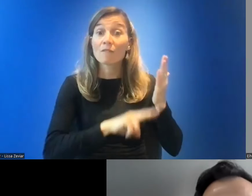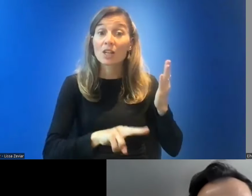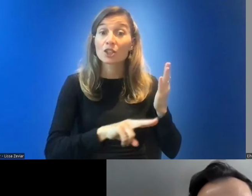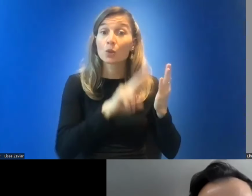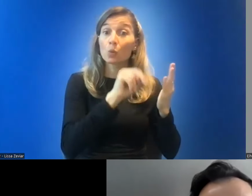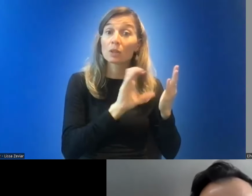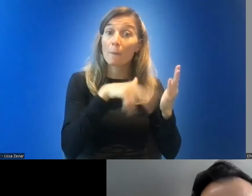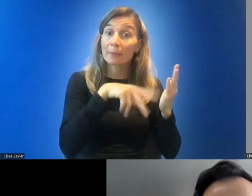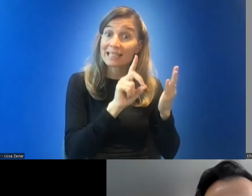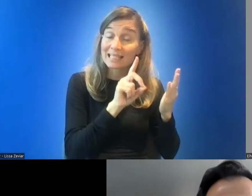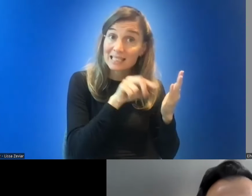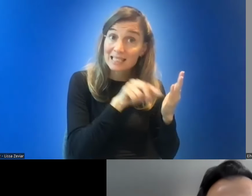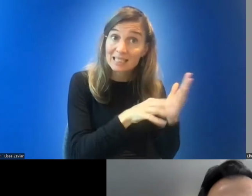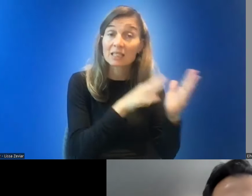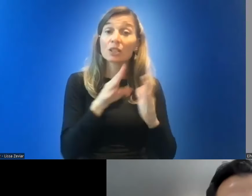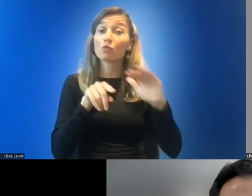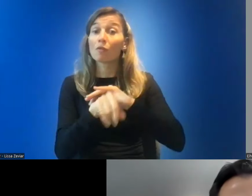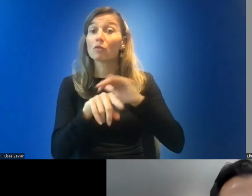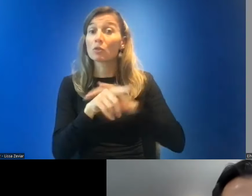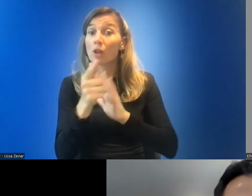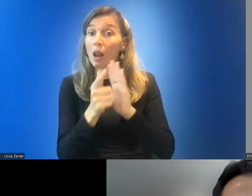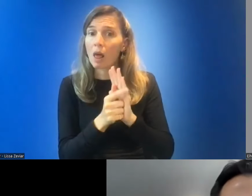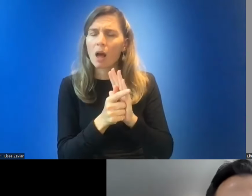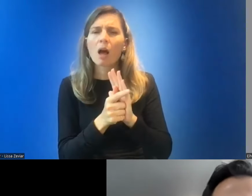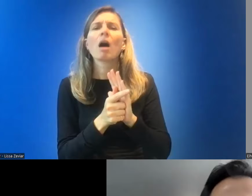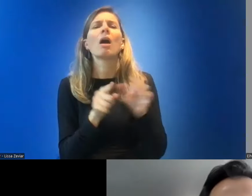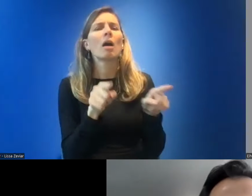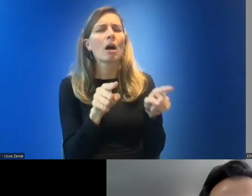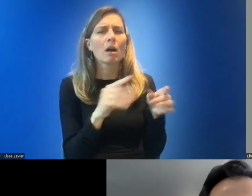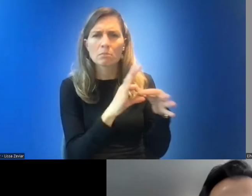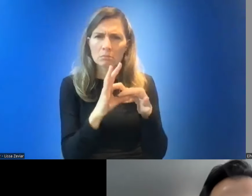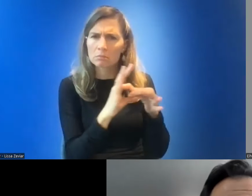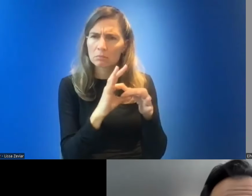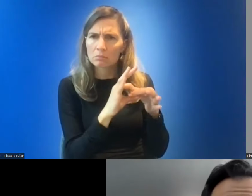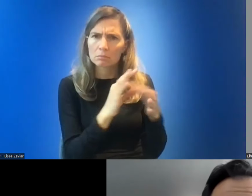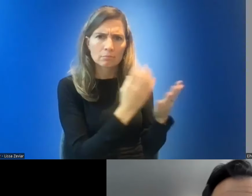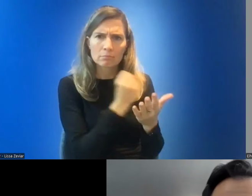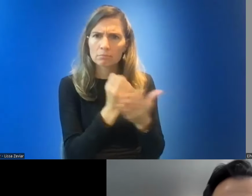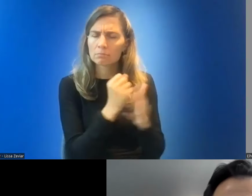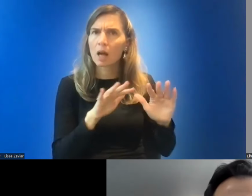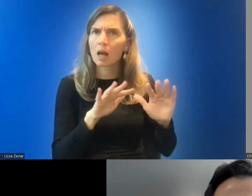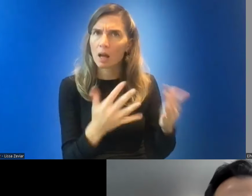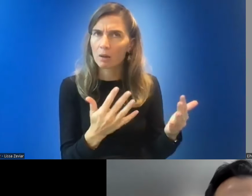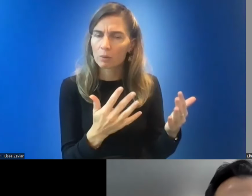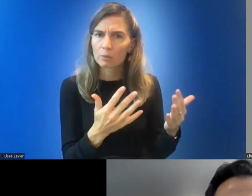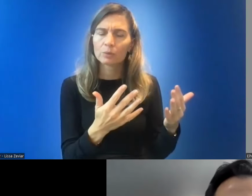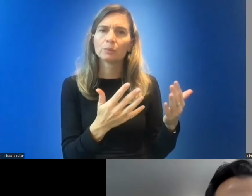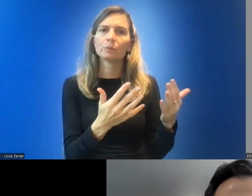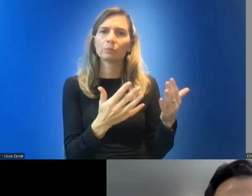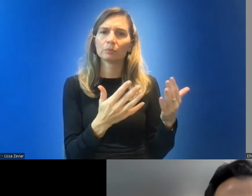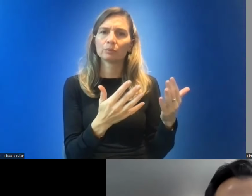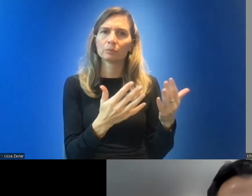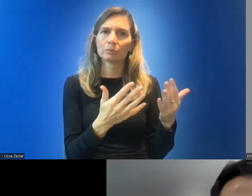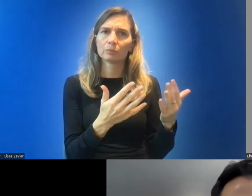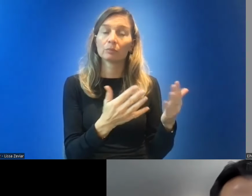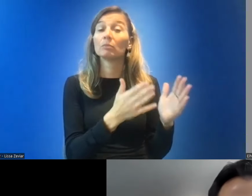Disabilities and refugee law interact, and you will be having an opportunity to join a